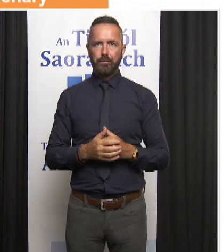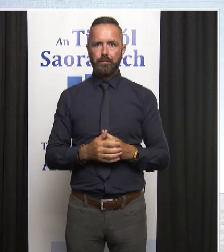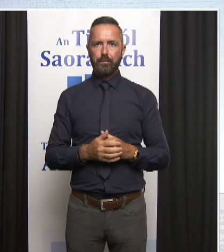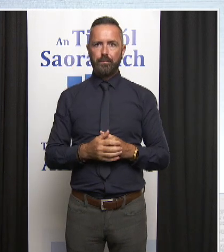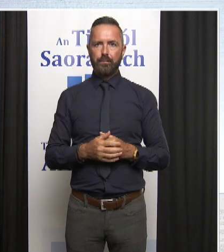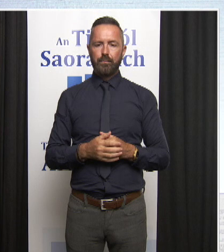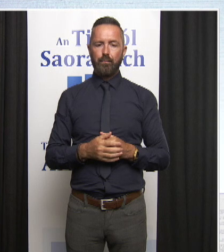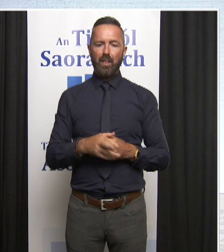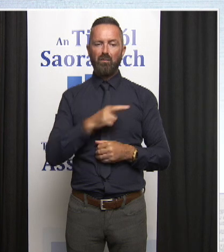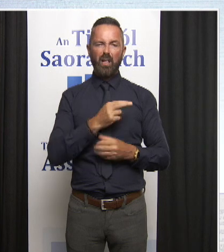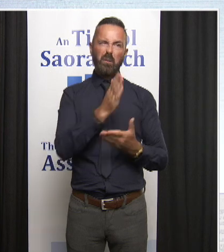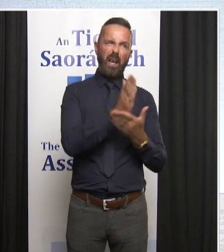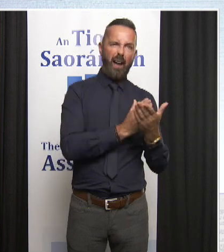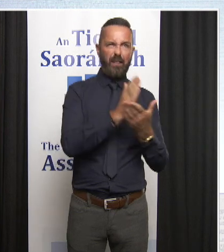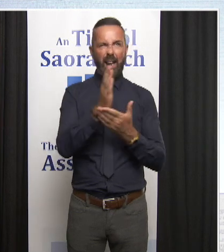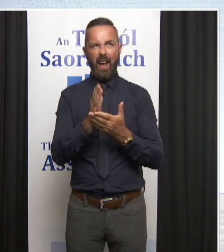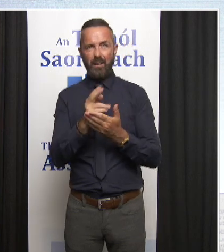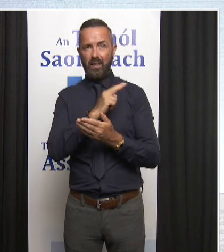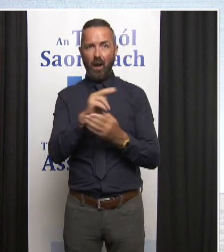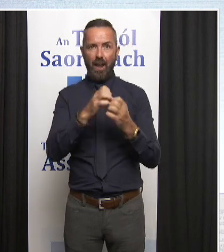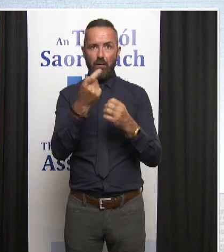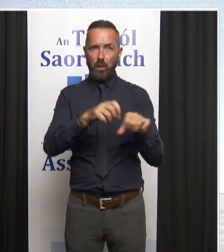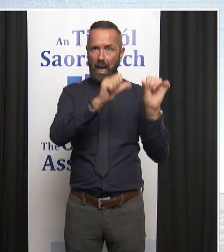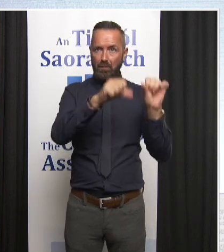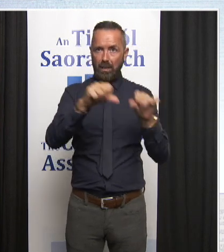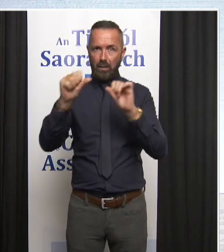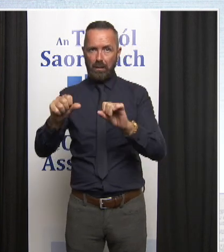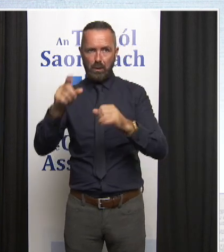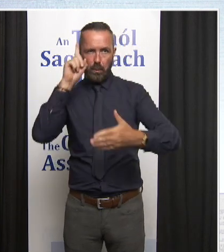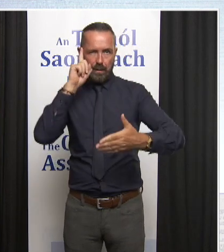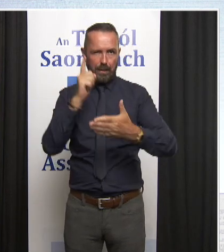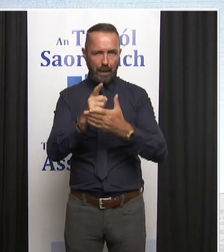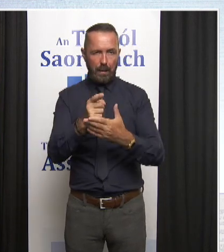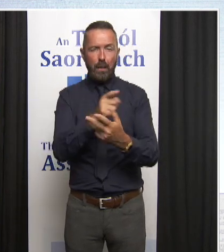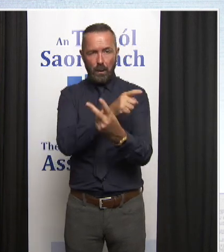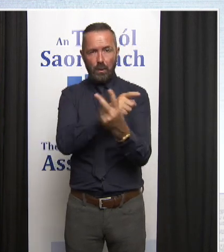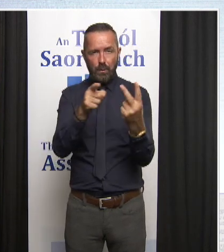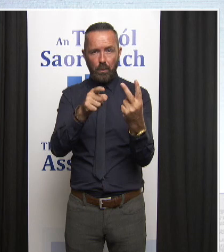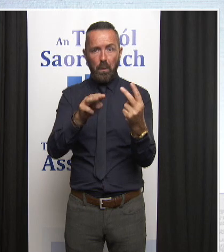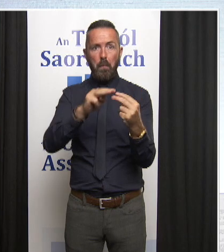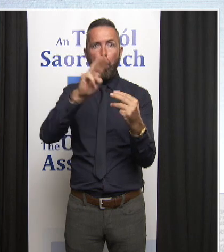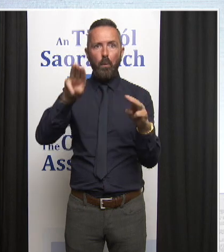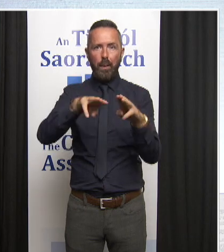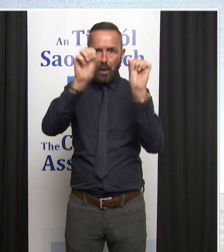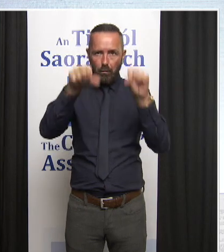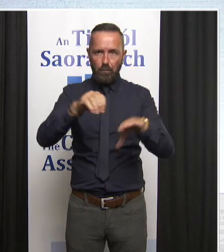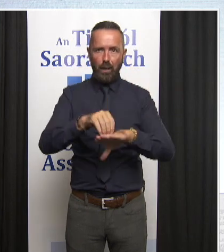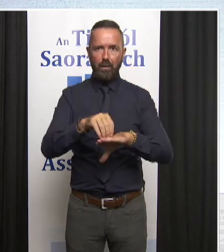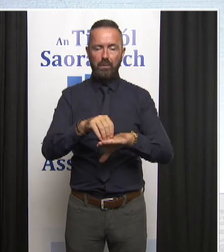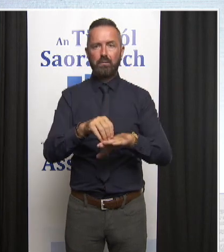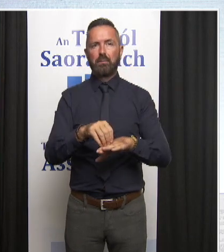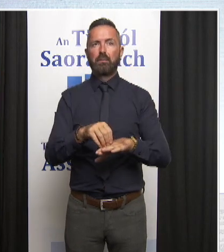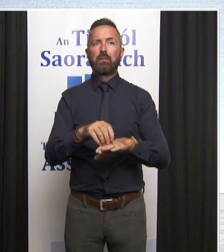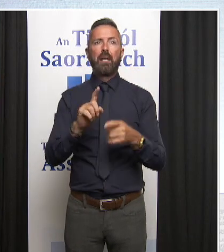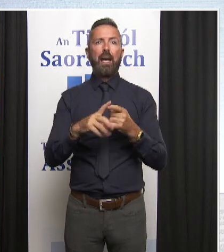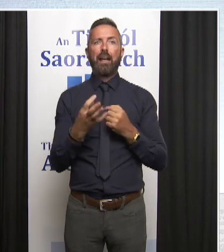It was kind of half and half split at the table. Not everybody agreed, so we kind of thought that those were the 2 that most of us agreed on and kind of gave